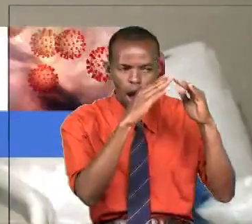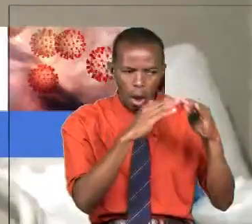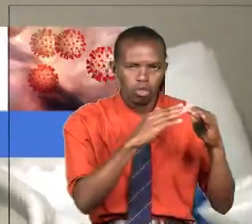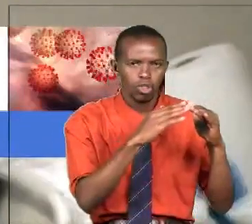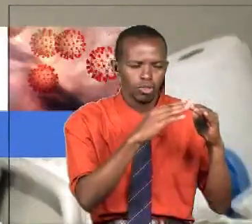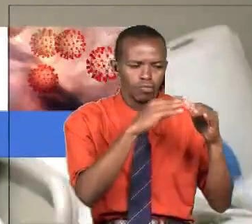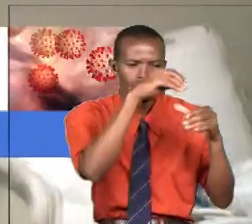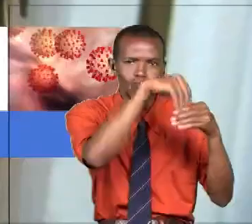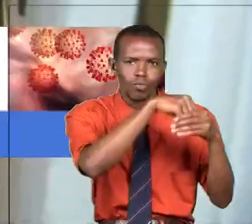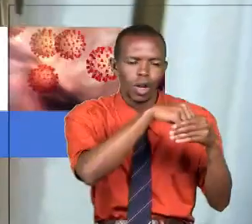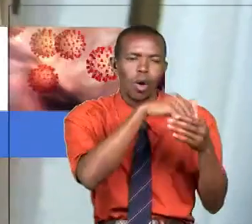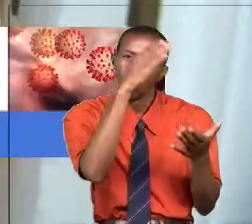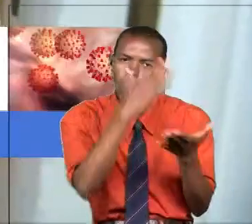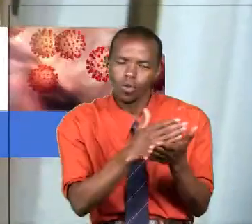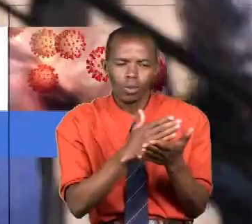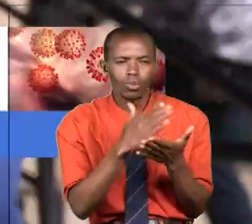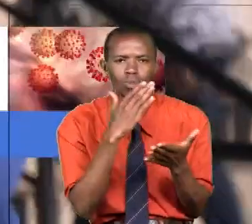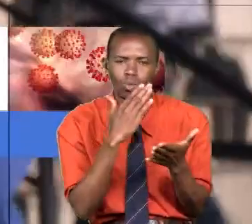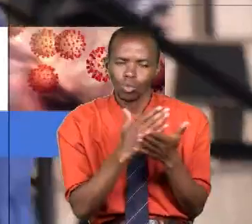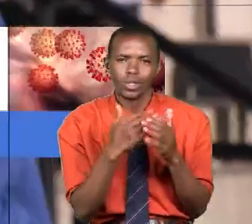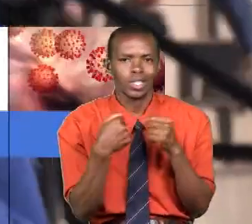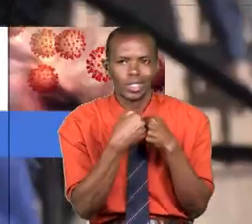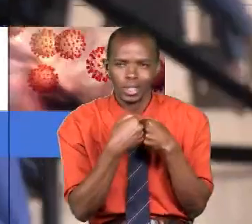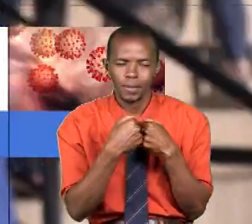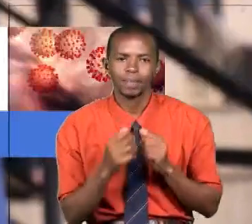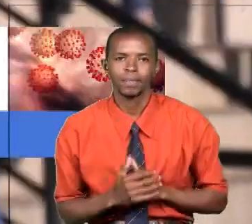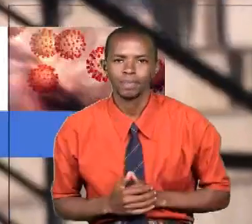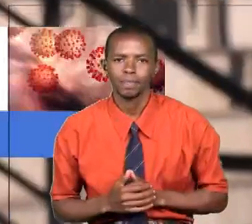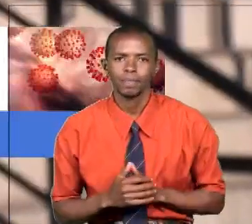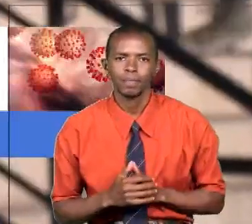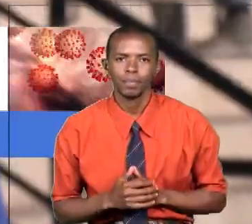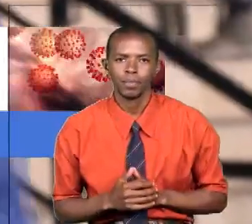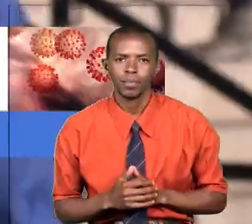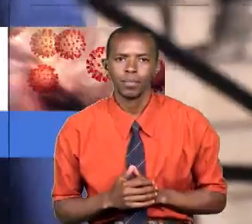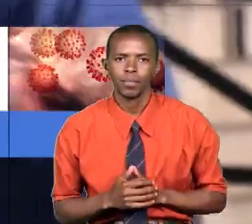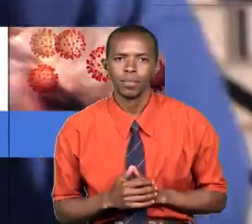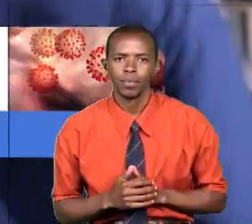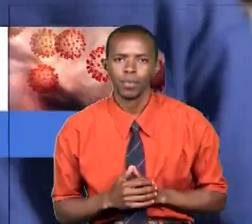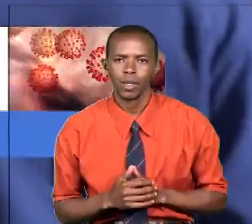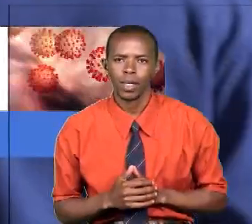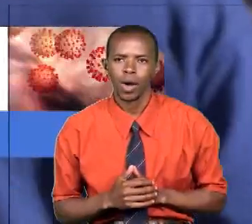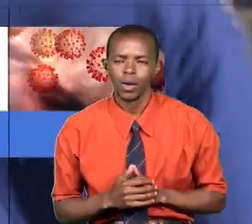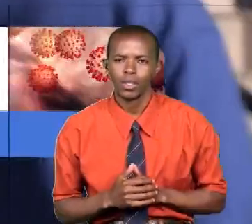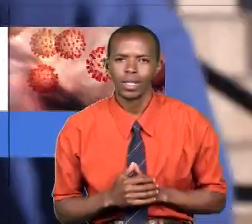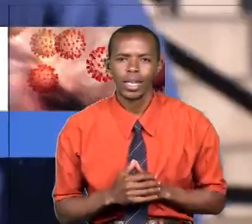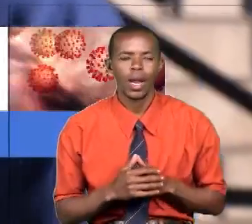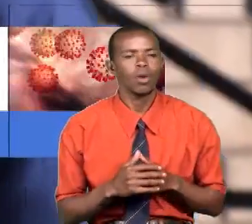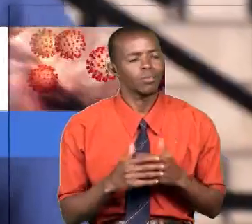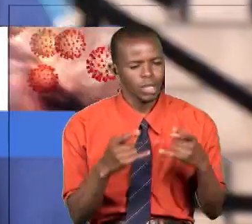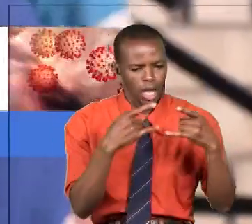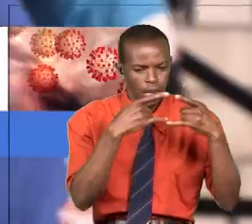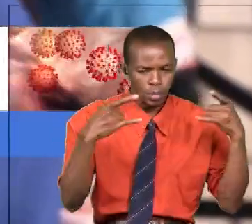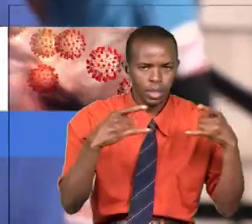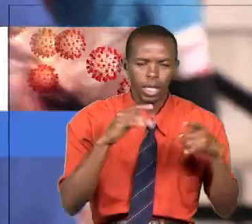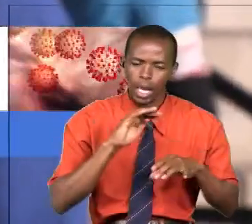Colorado has proved a real challenge. I feel like we are still in the base because we don't have much space to buy our